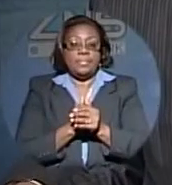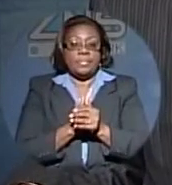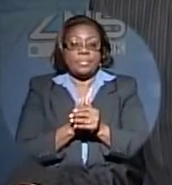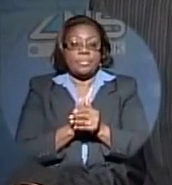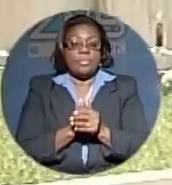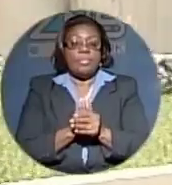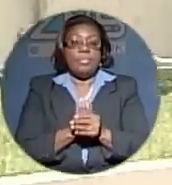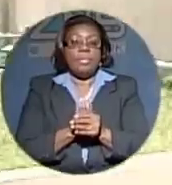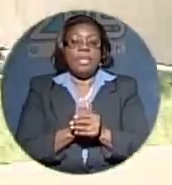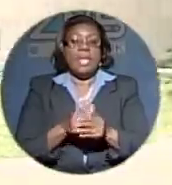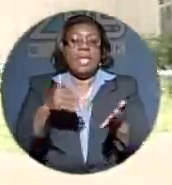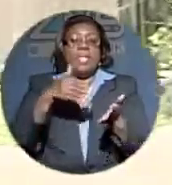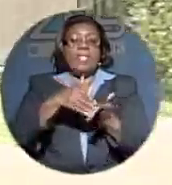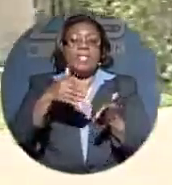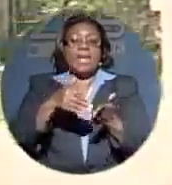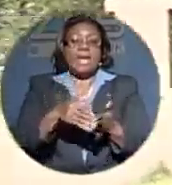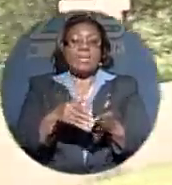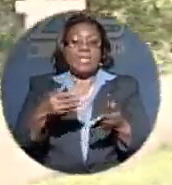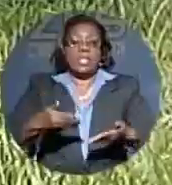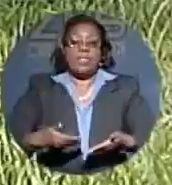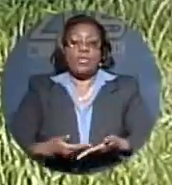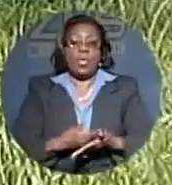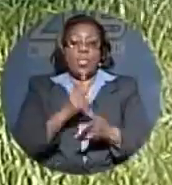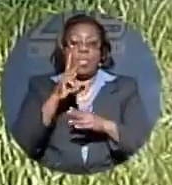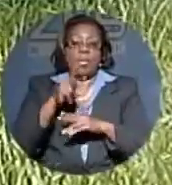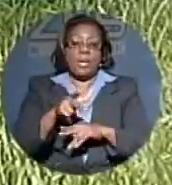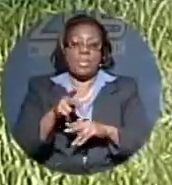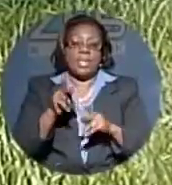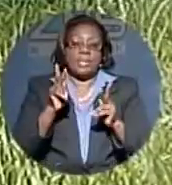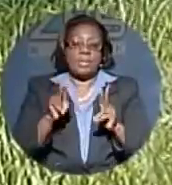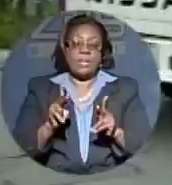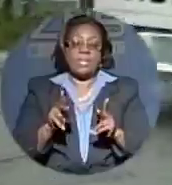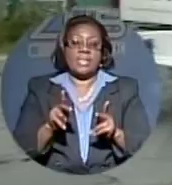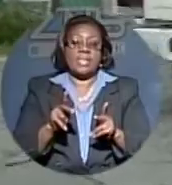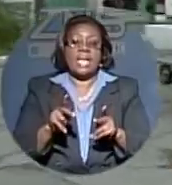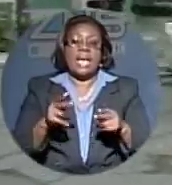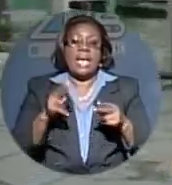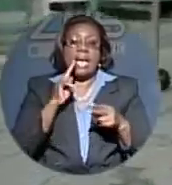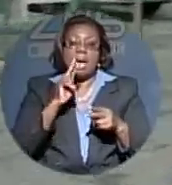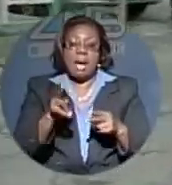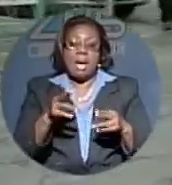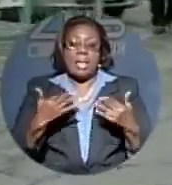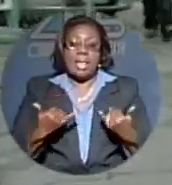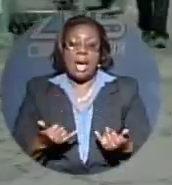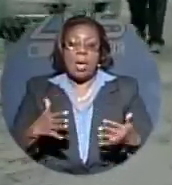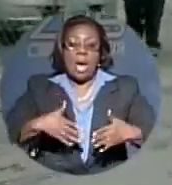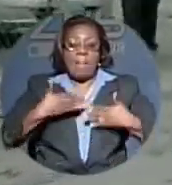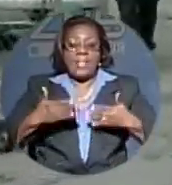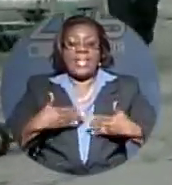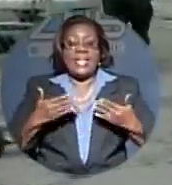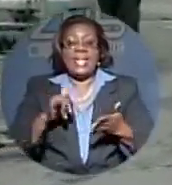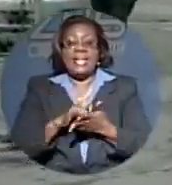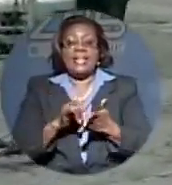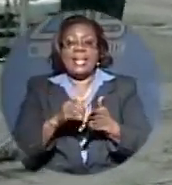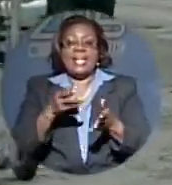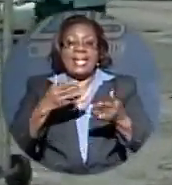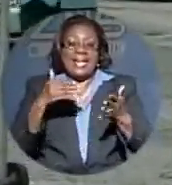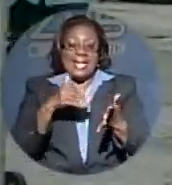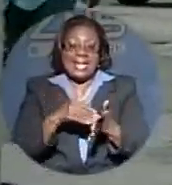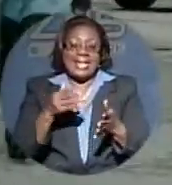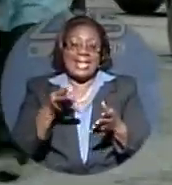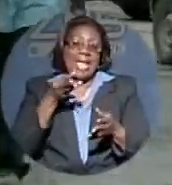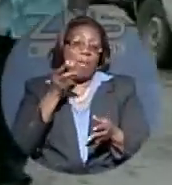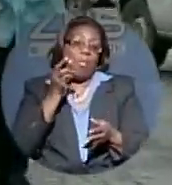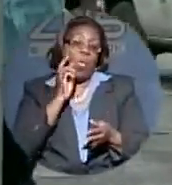Well, thousands of New Providence consumers are a bit happier now that their water supply has been restored. Yesterday, the Water and Sewerage Corporation faced numerous challenges